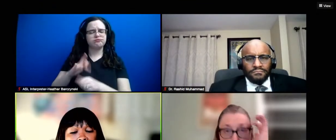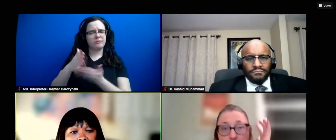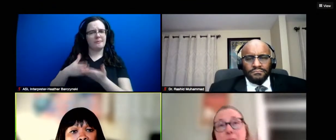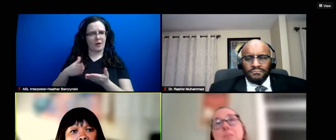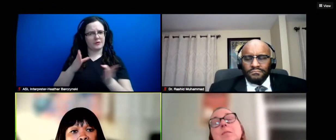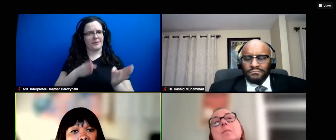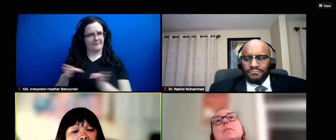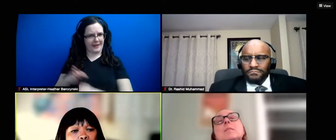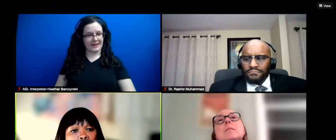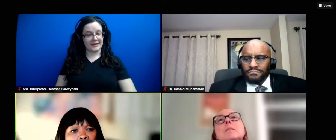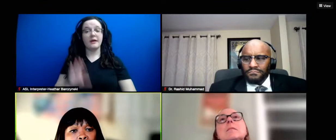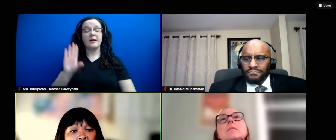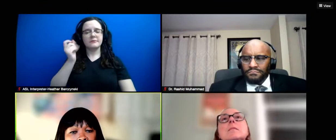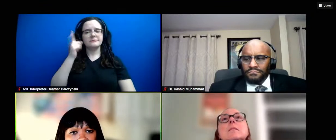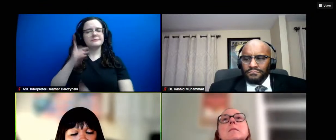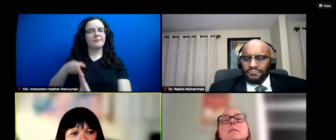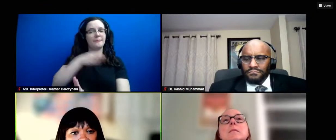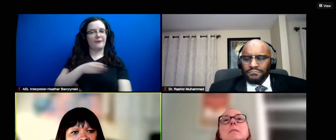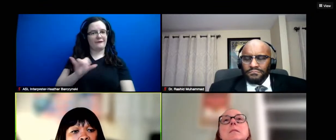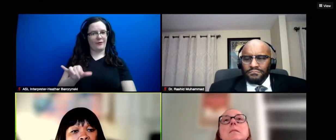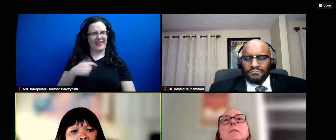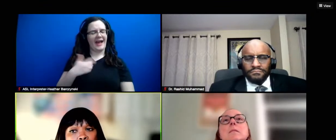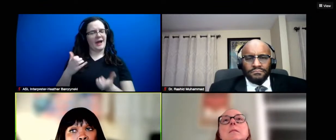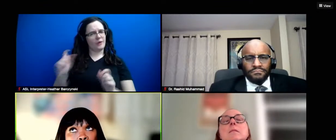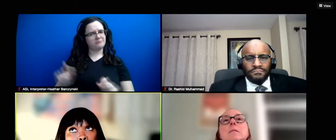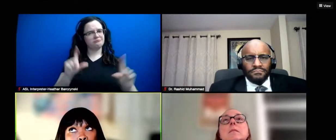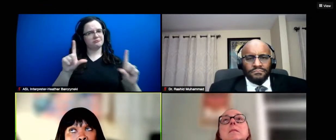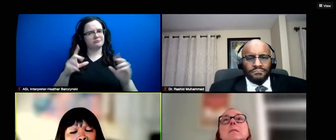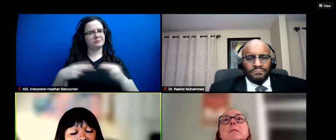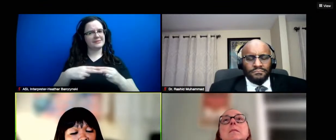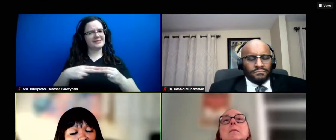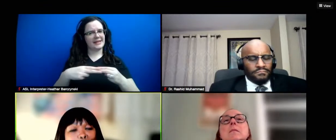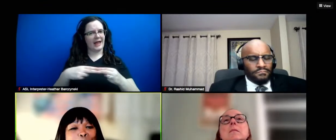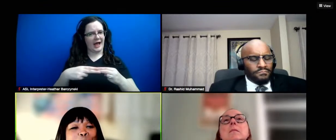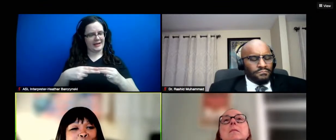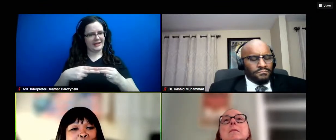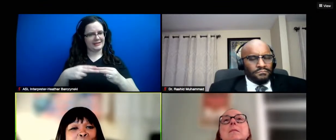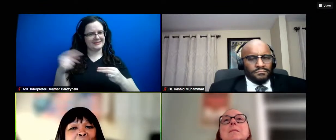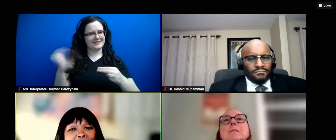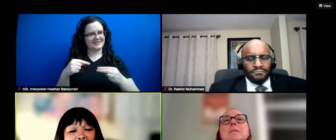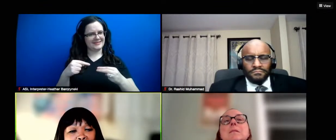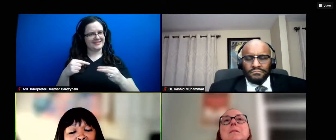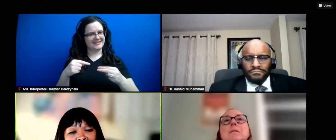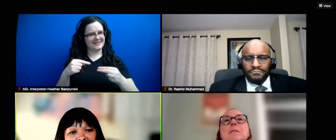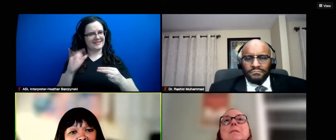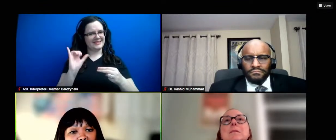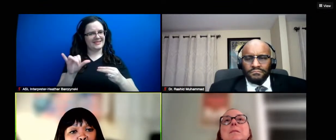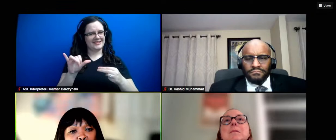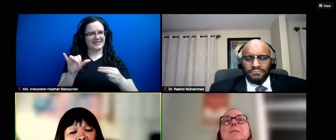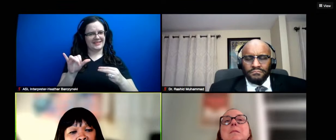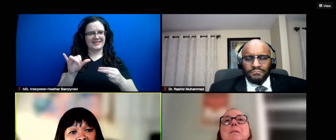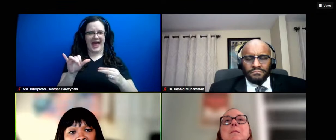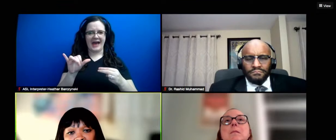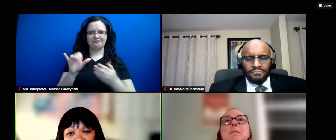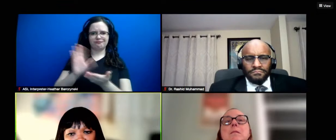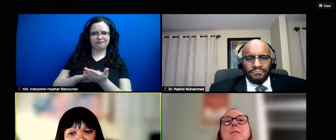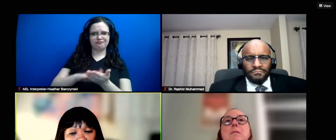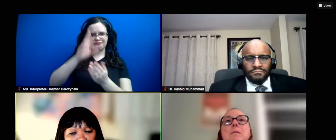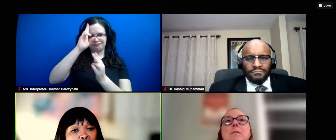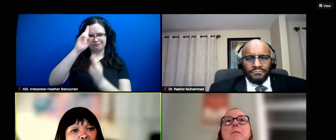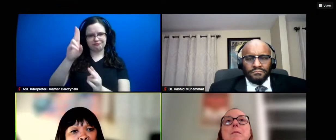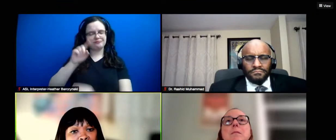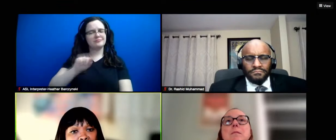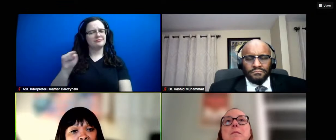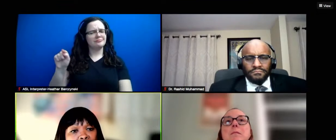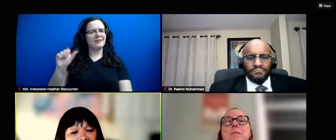doing that, I'd like to share a slide that pays tribute to the other individuals who engaged in this